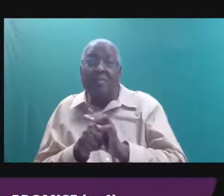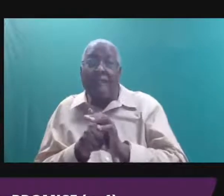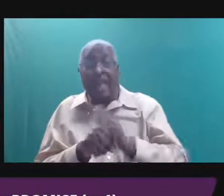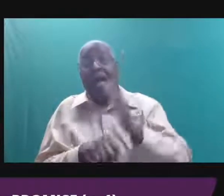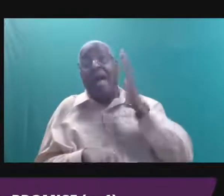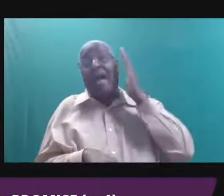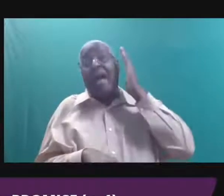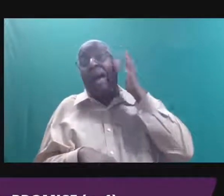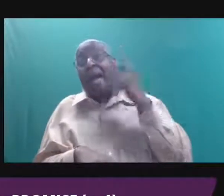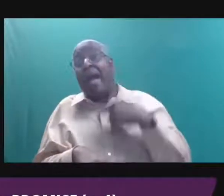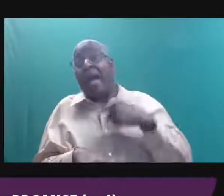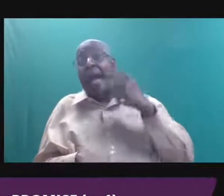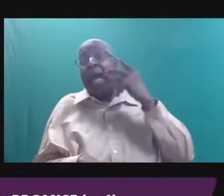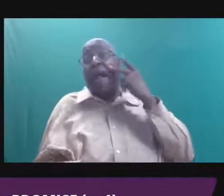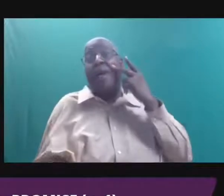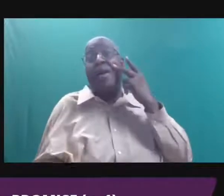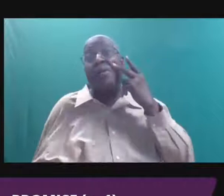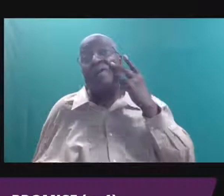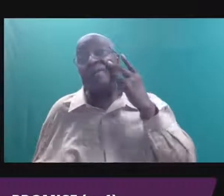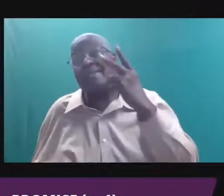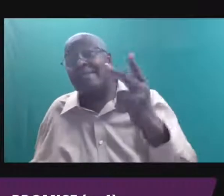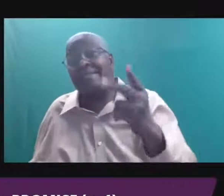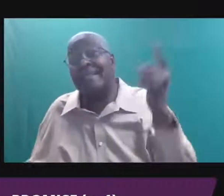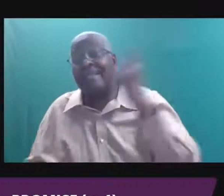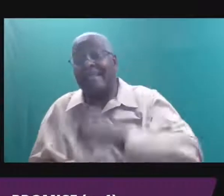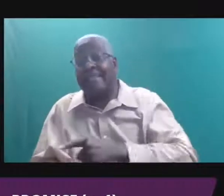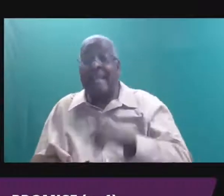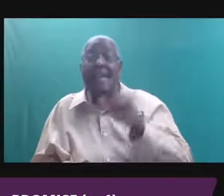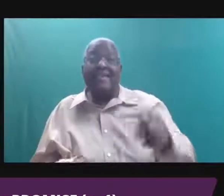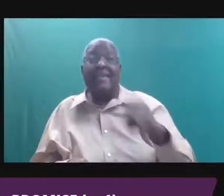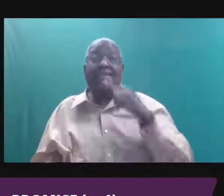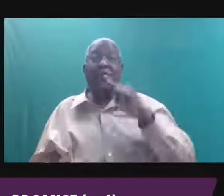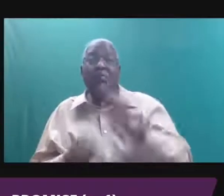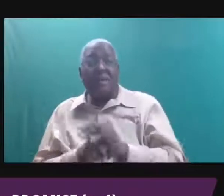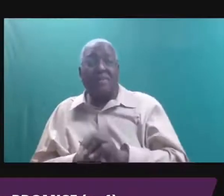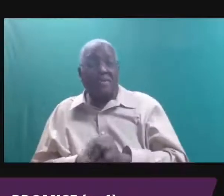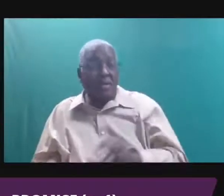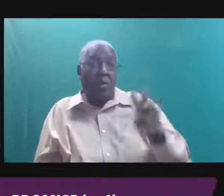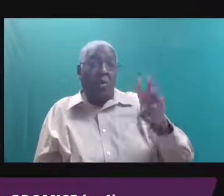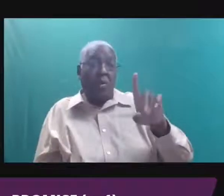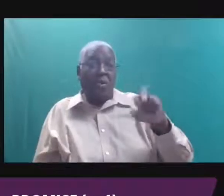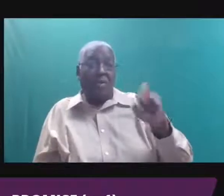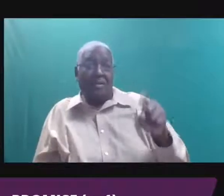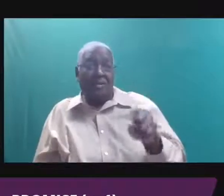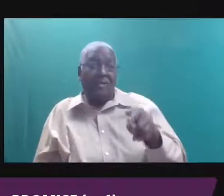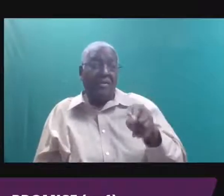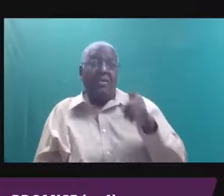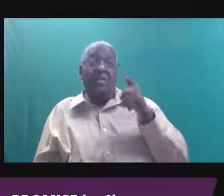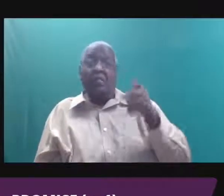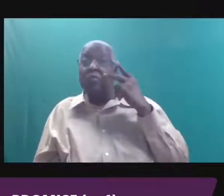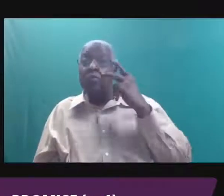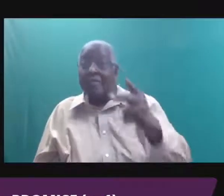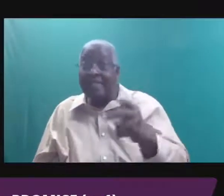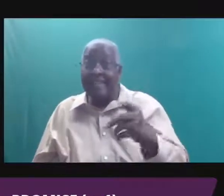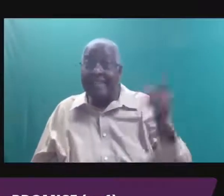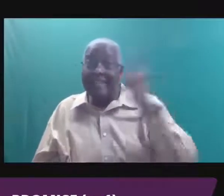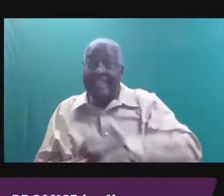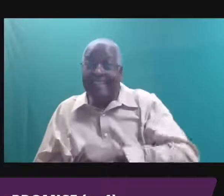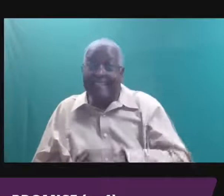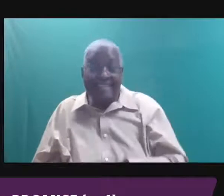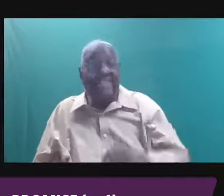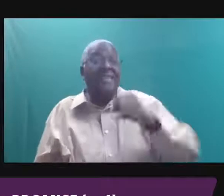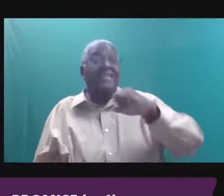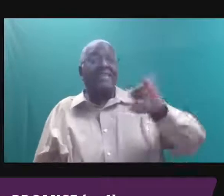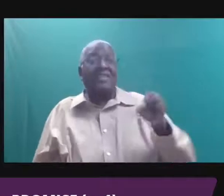day. Oh, God, that's the promise. Walker, you're going to see that day. Joshua's coming out of college. You're going to